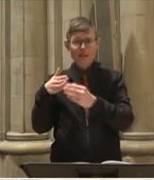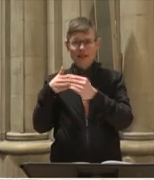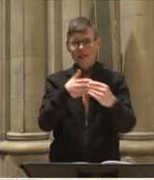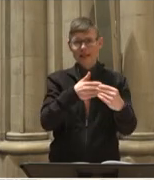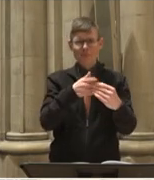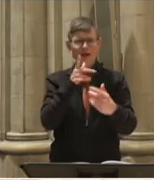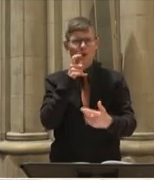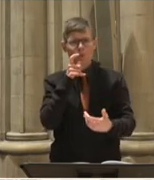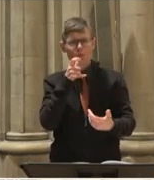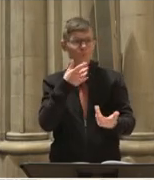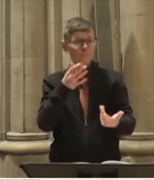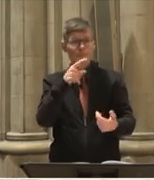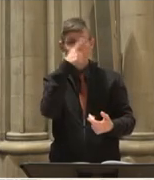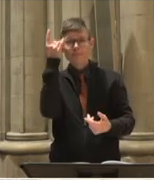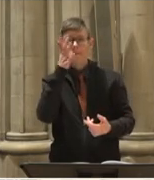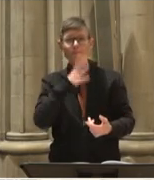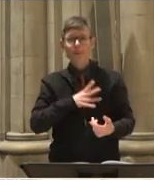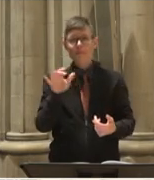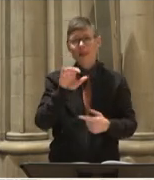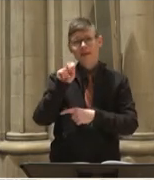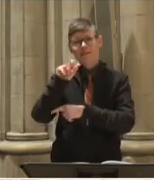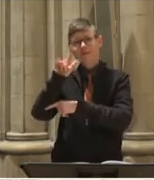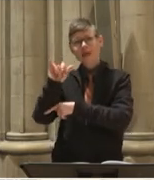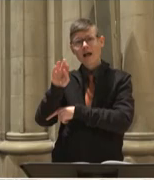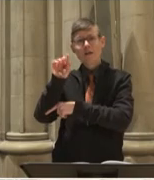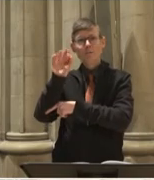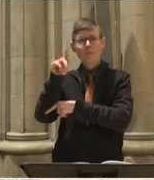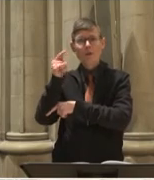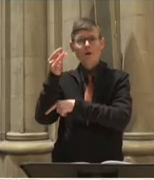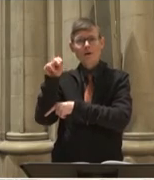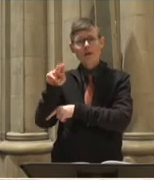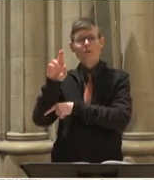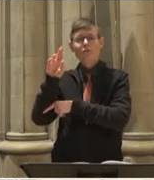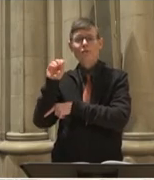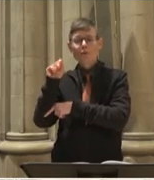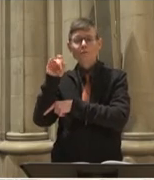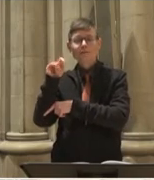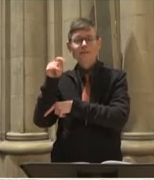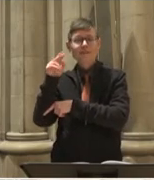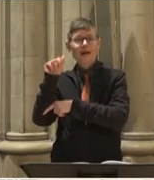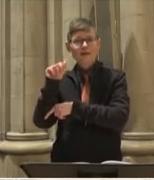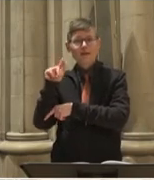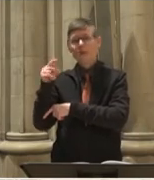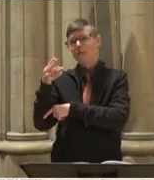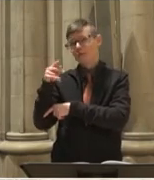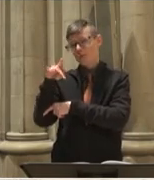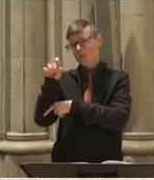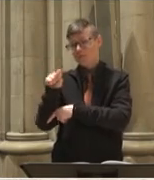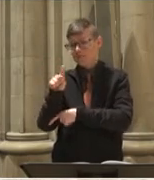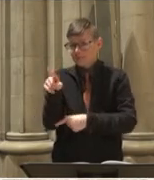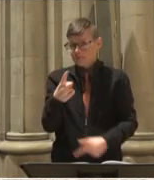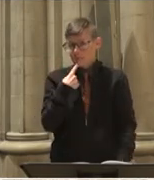Black women like the Sally Martins and the Rosetta Thorpes, I'm just saying.